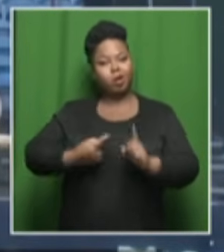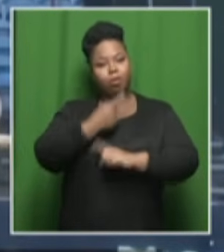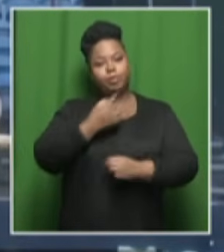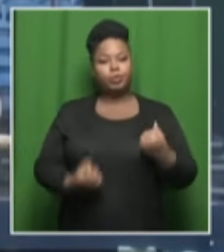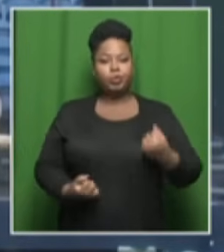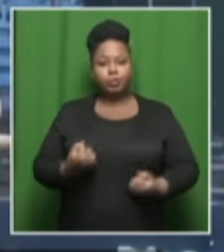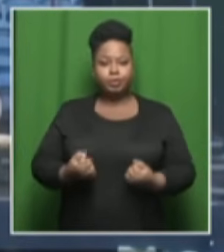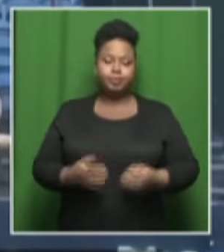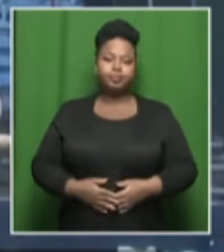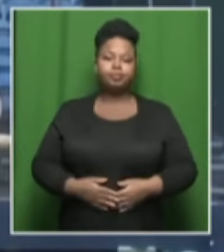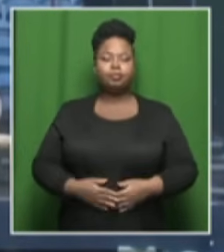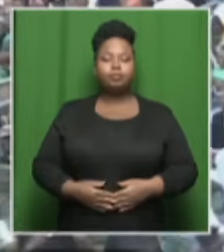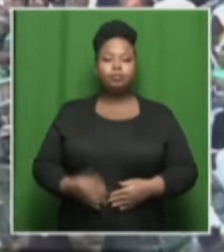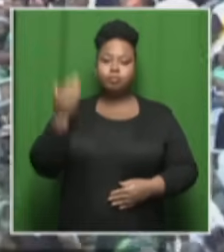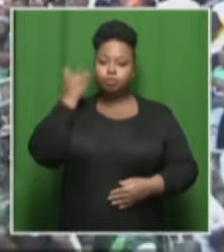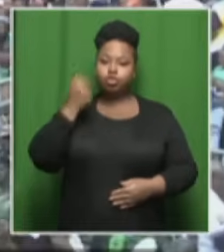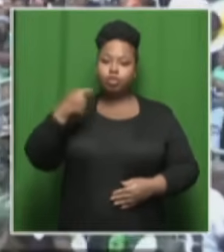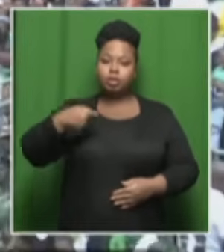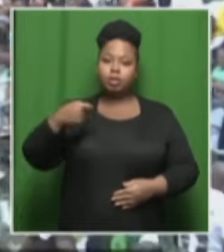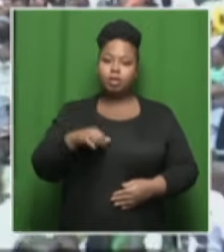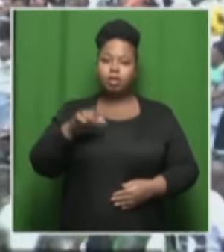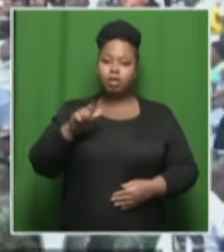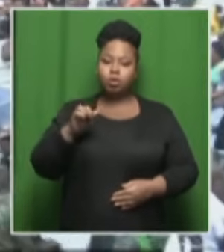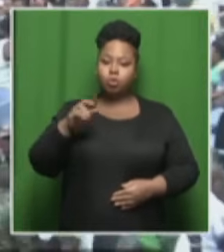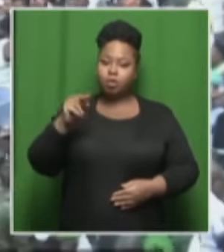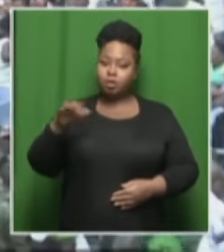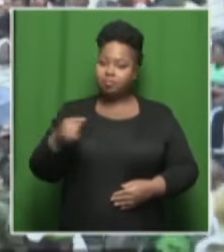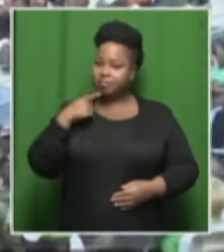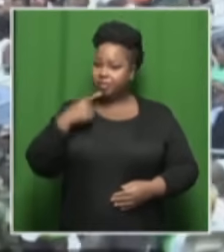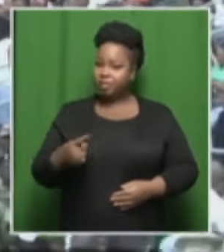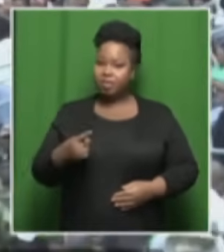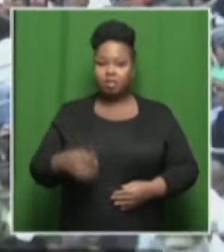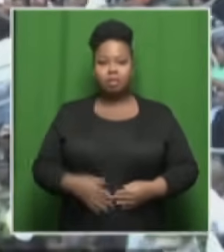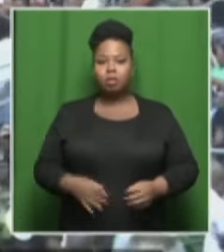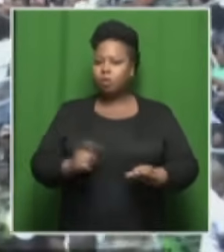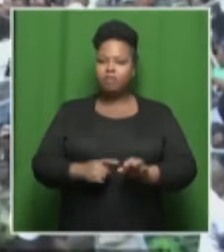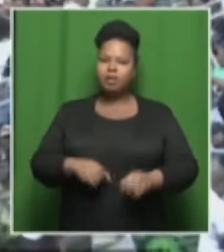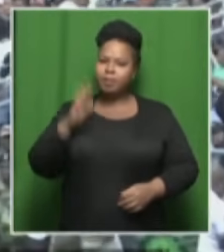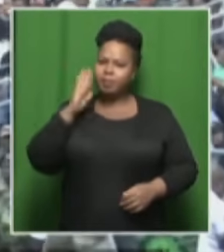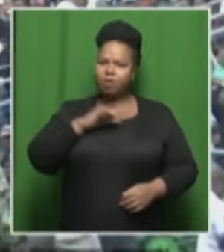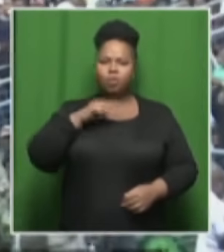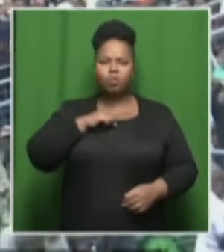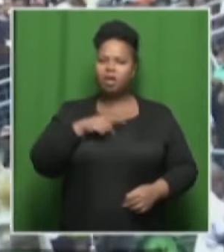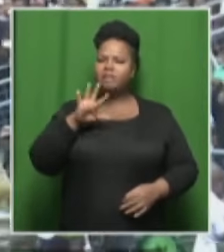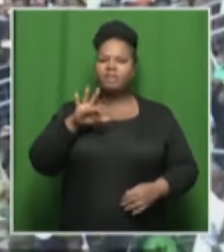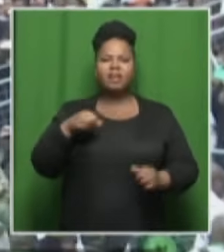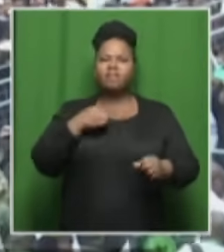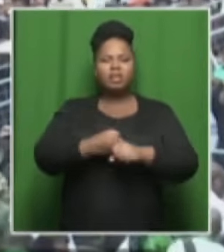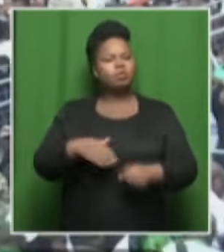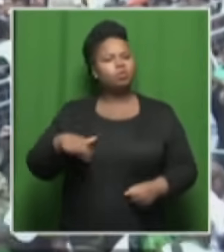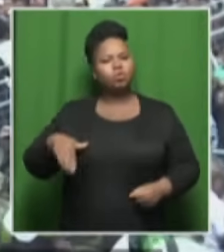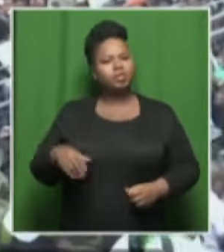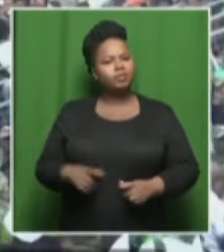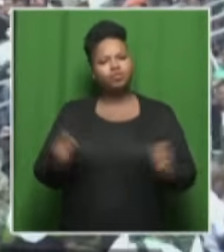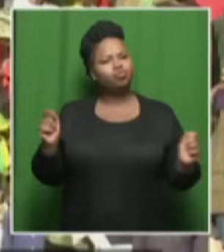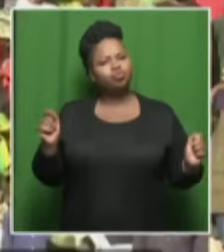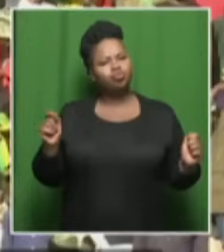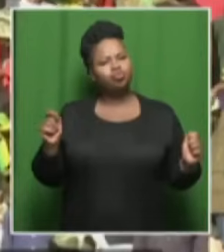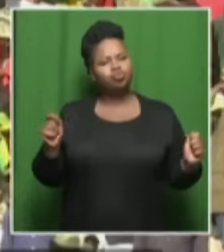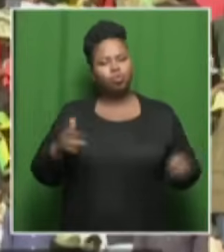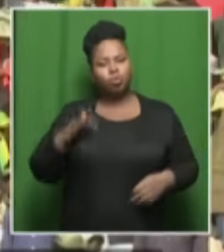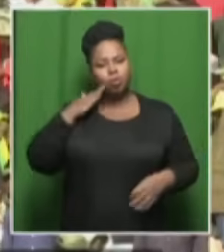court. Justice Leona Theron proclaimed that Zuma's disqualification was also because 5 years had not lapsed since the conviction